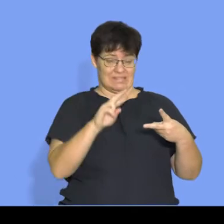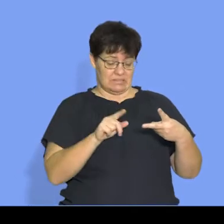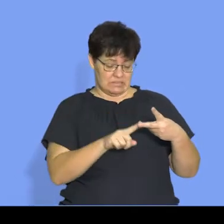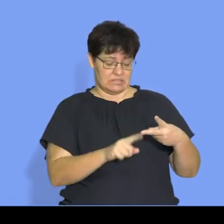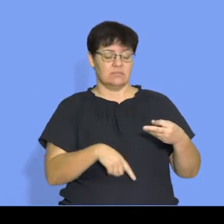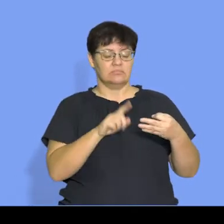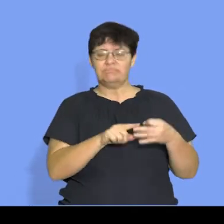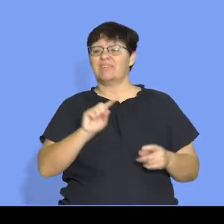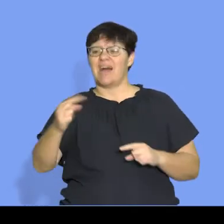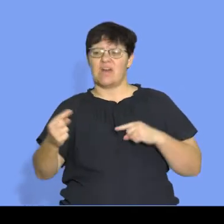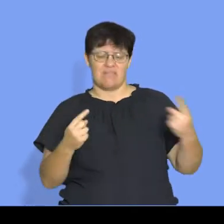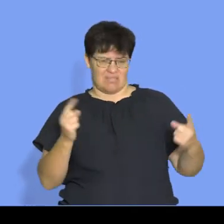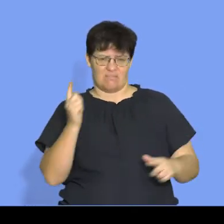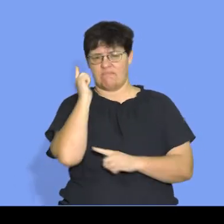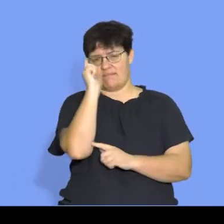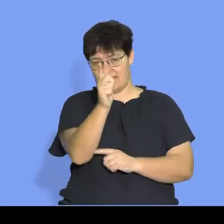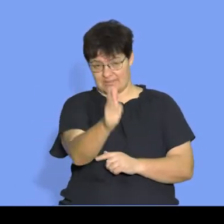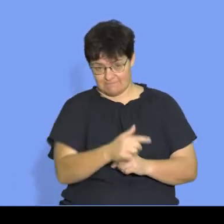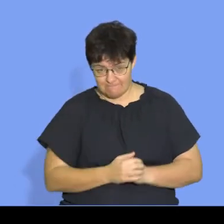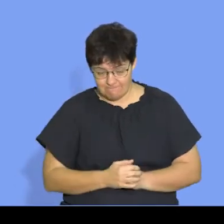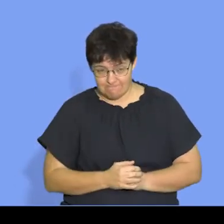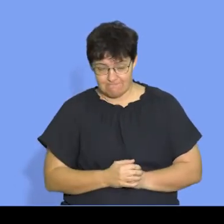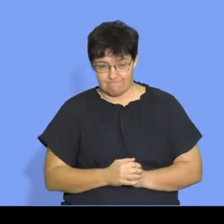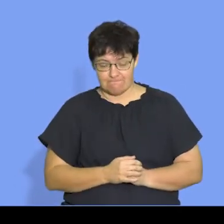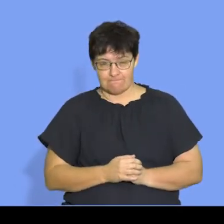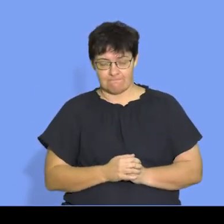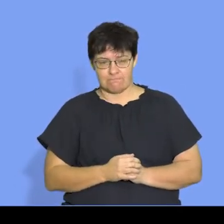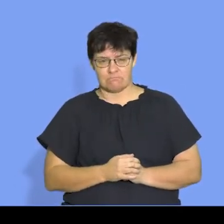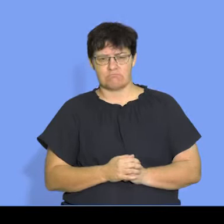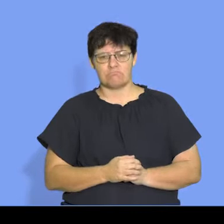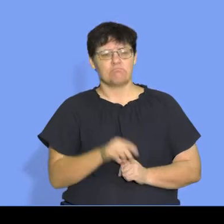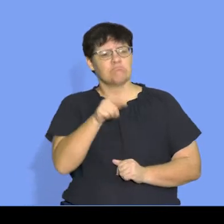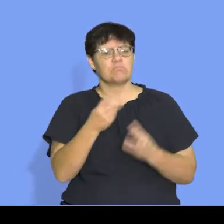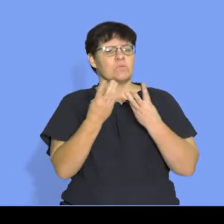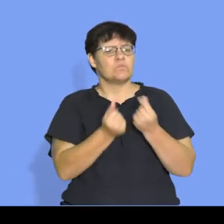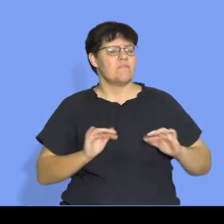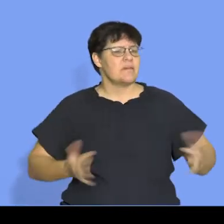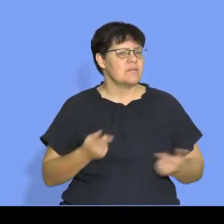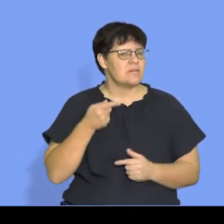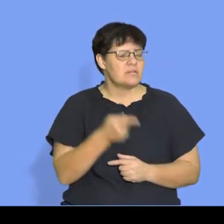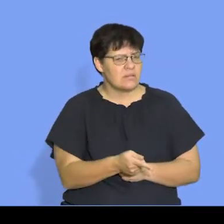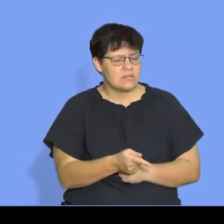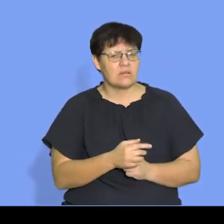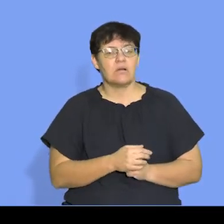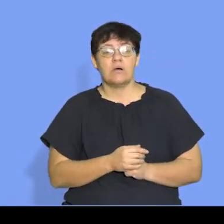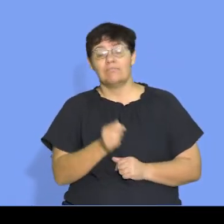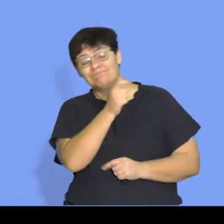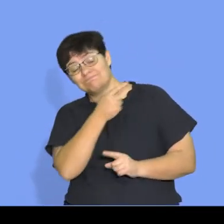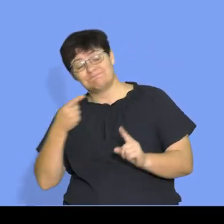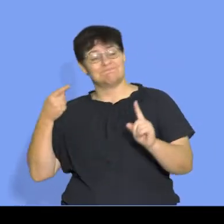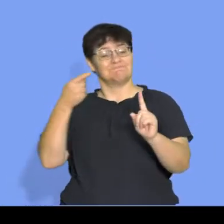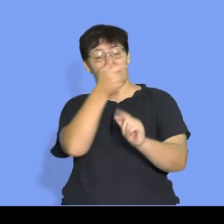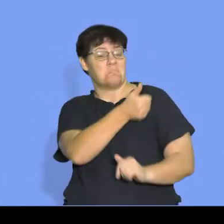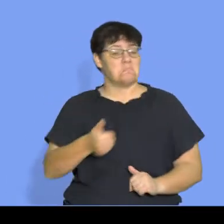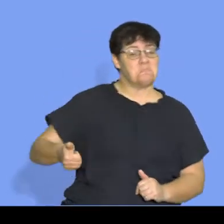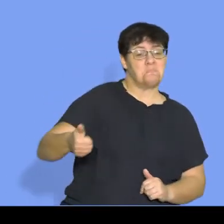the others we'll then maybe look at a later stage. To solve quadratic equations, the main operation that we